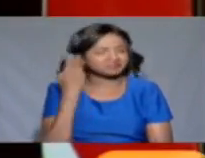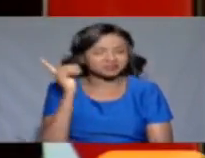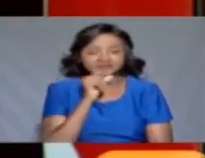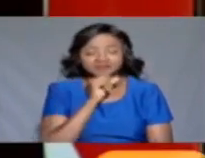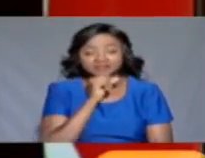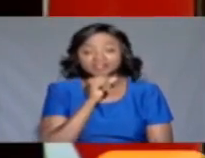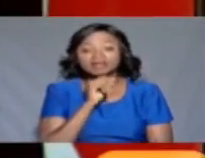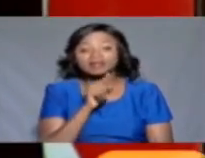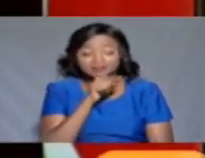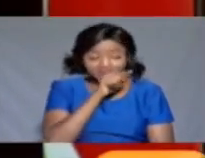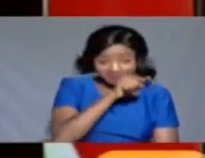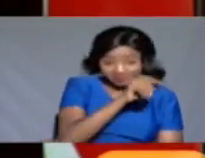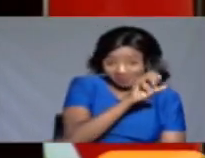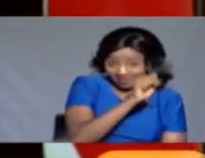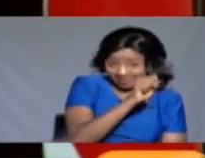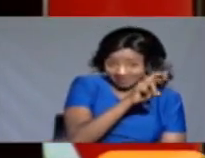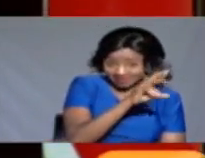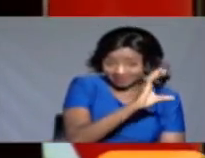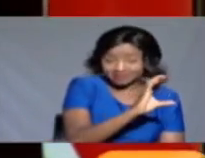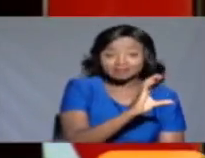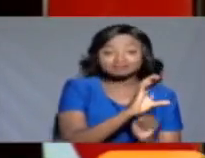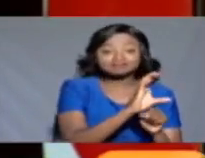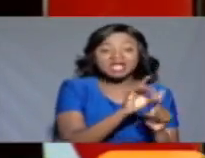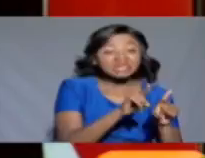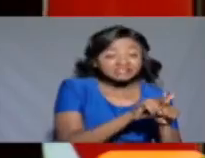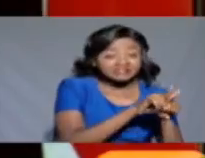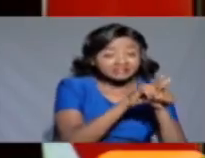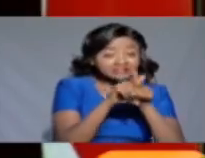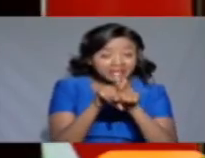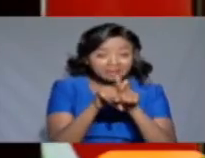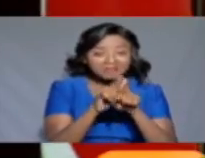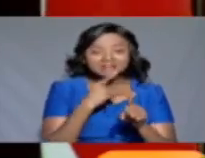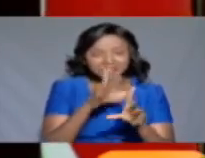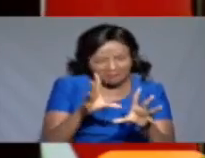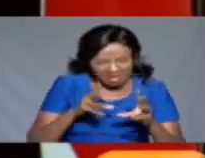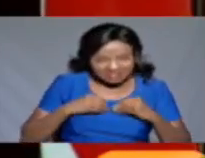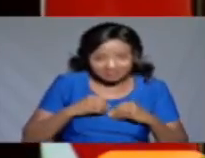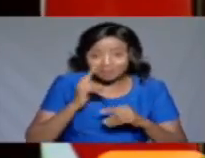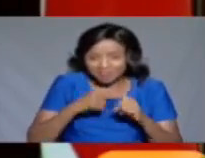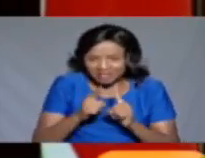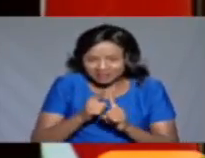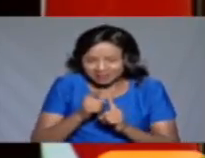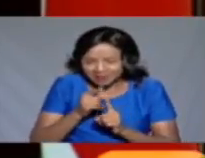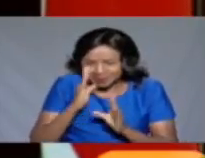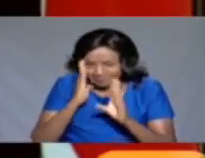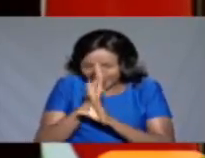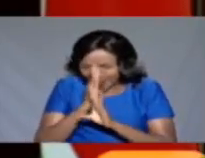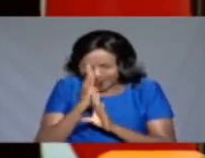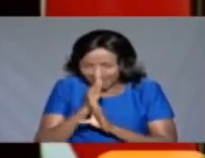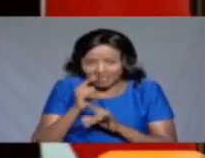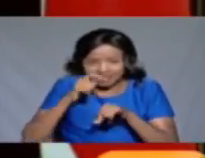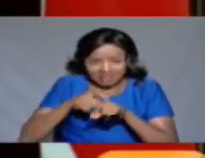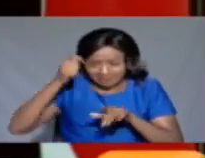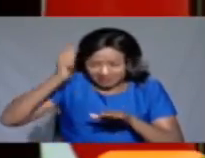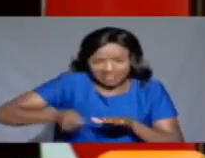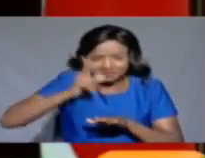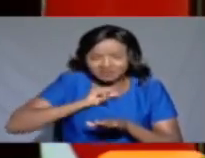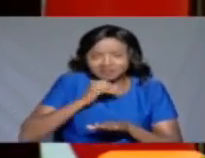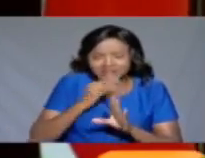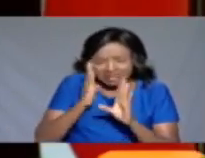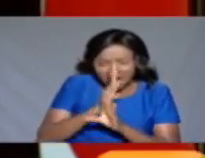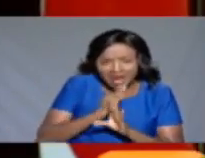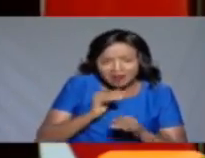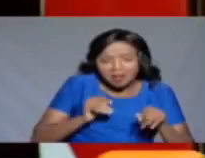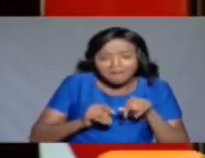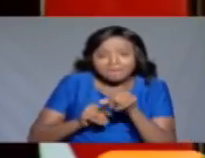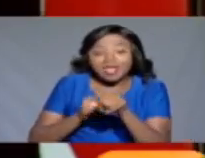And SRC also okayed secretly, just before the judgment was delivered, the deputy governors